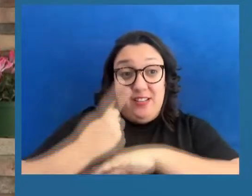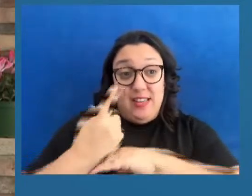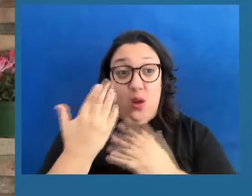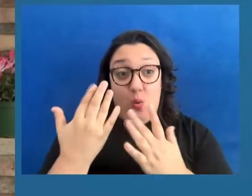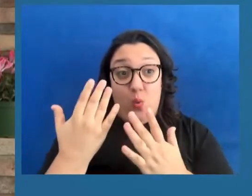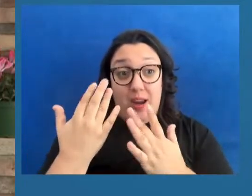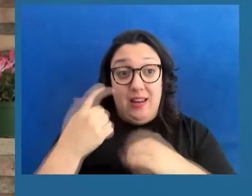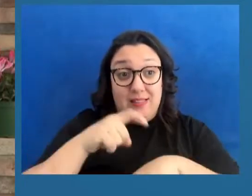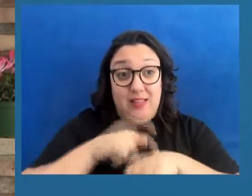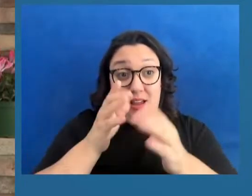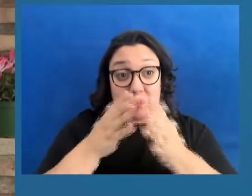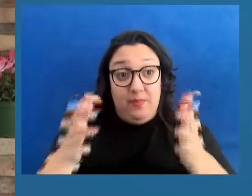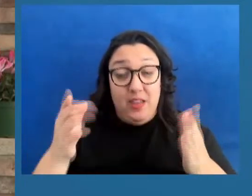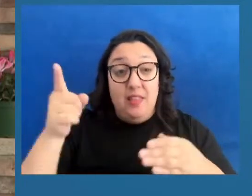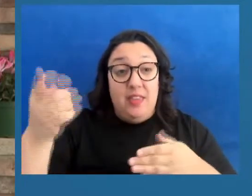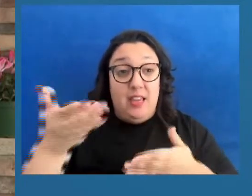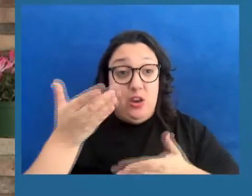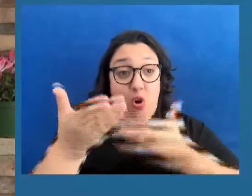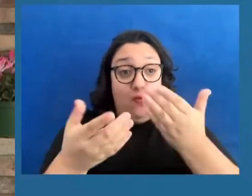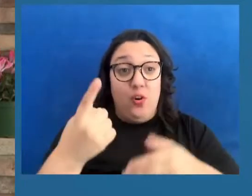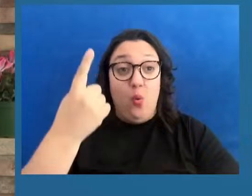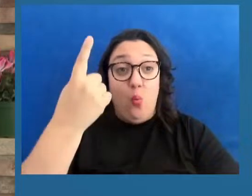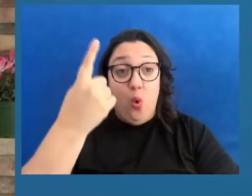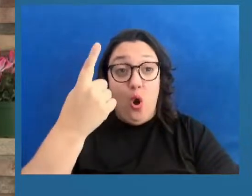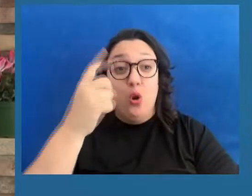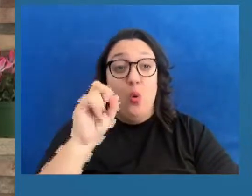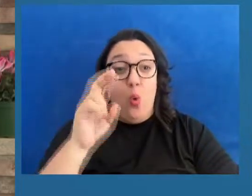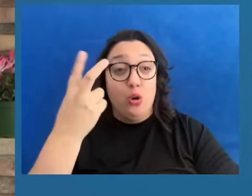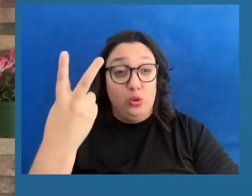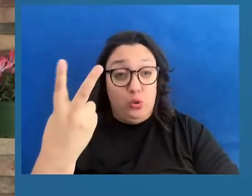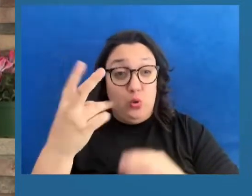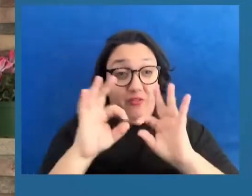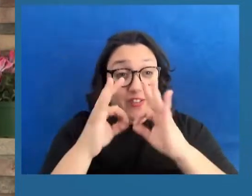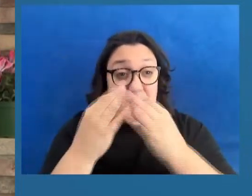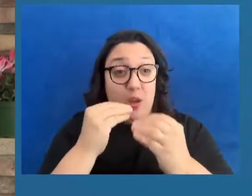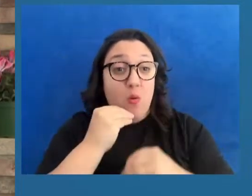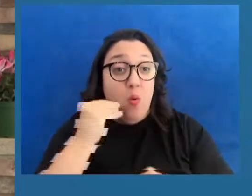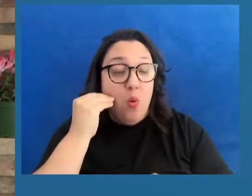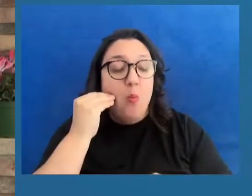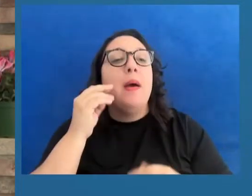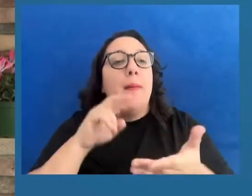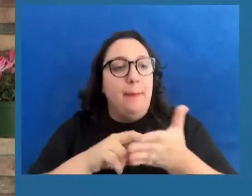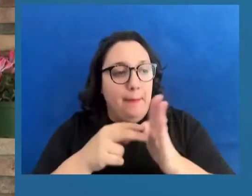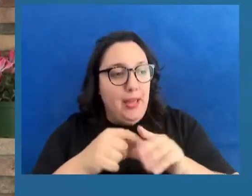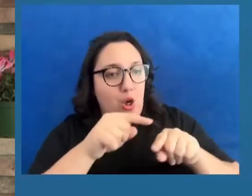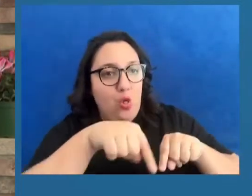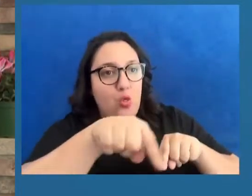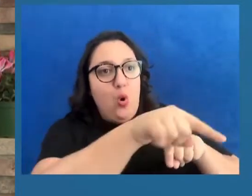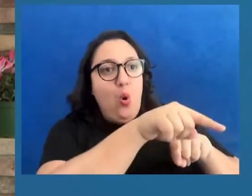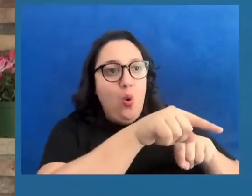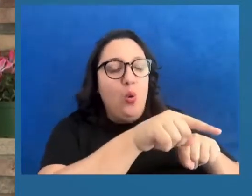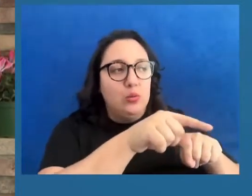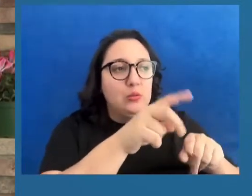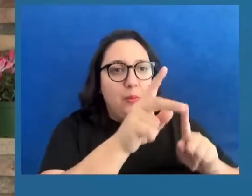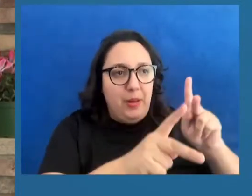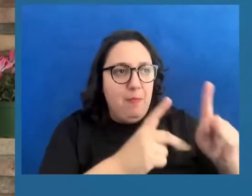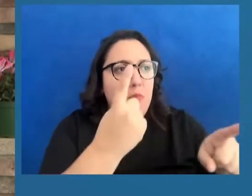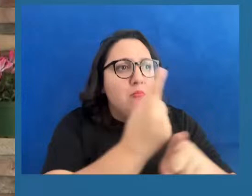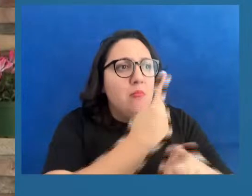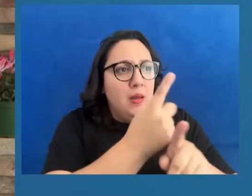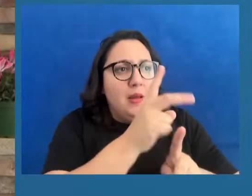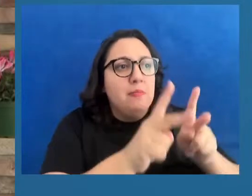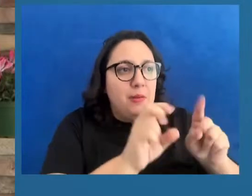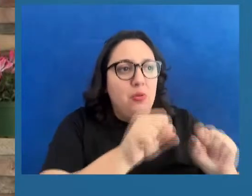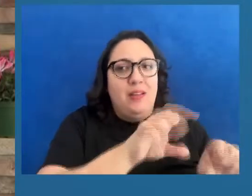an offer on 1 or 2 family homes gives those an opportunity to at least be able to get on the playing